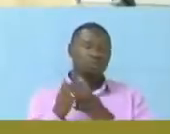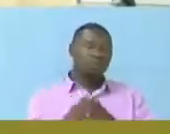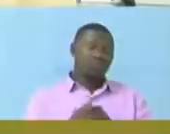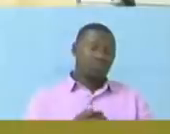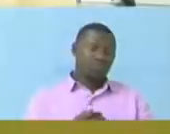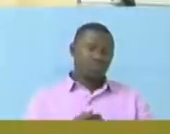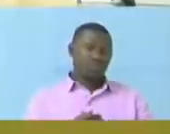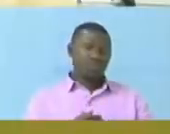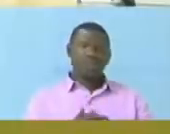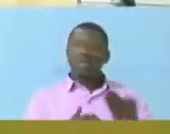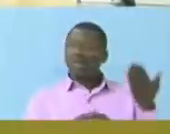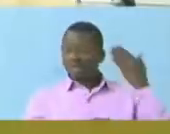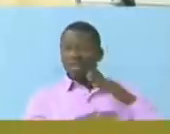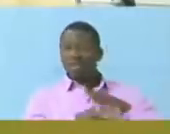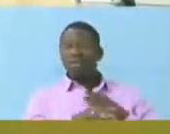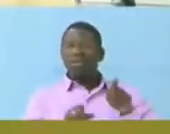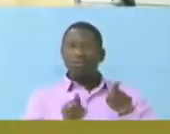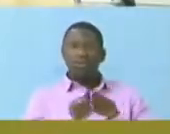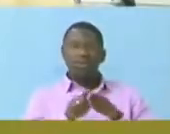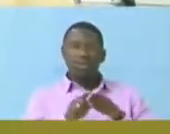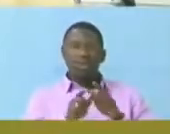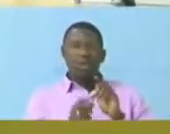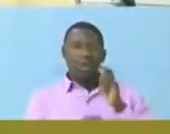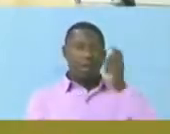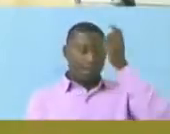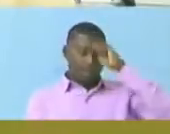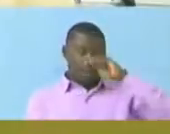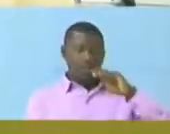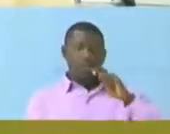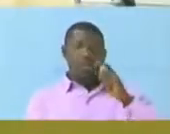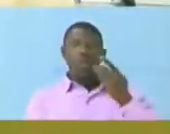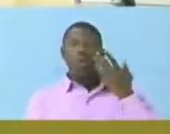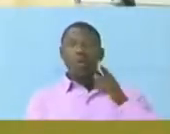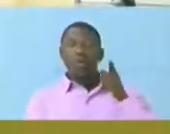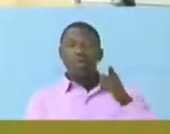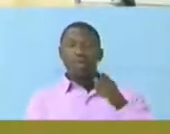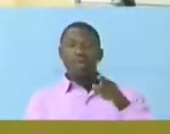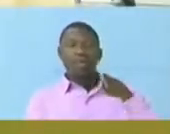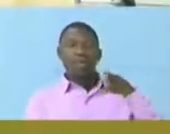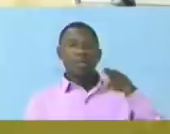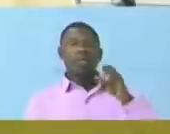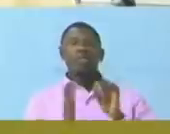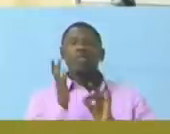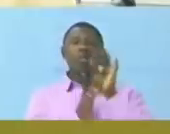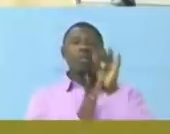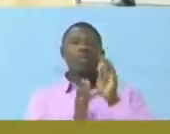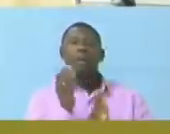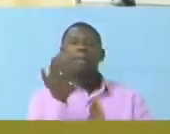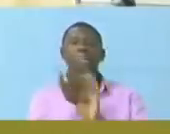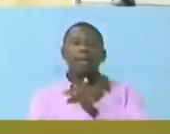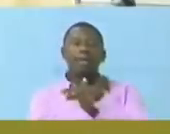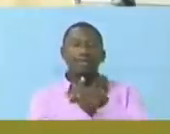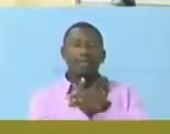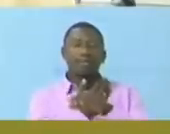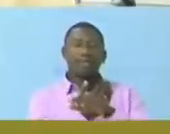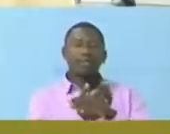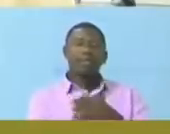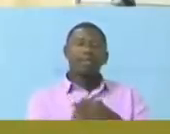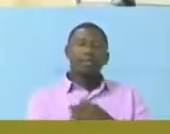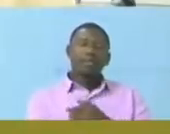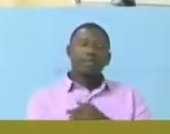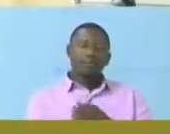when the special branch was on. Mbele police bring ila ubunda ya kafuna special branch. Me ya nko ila bi oba